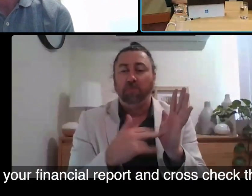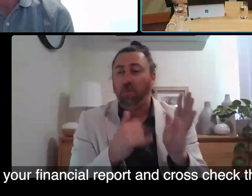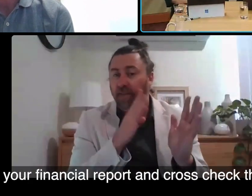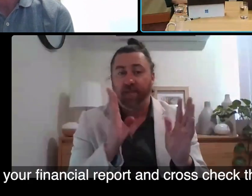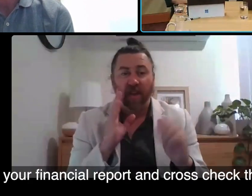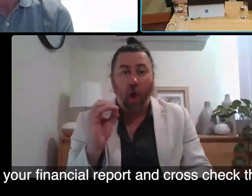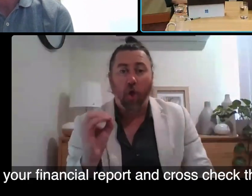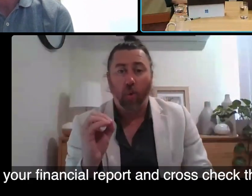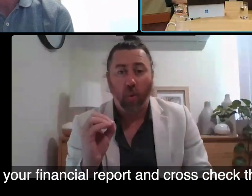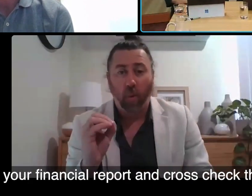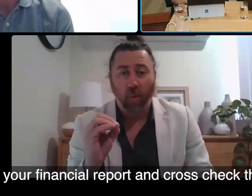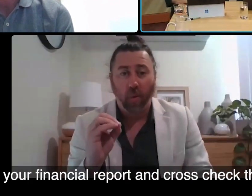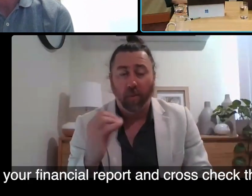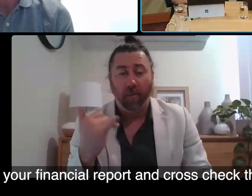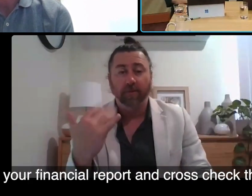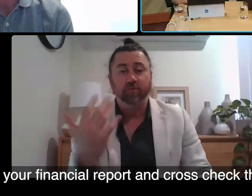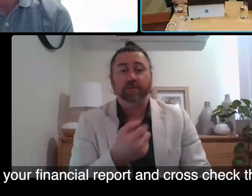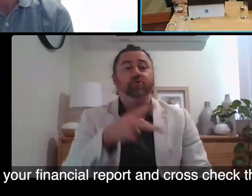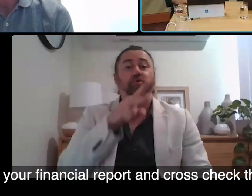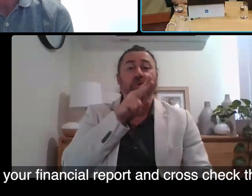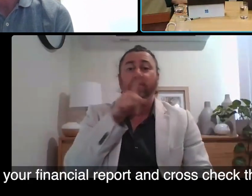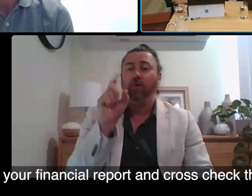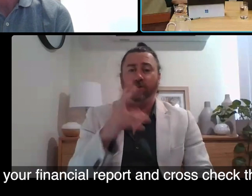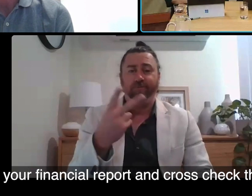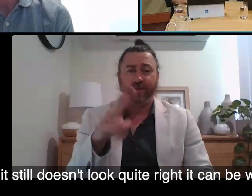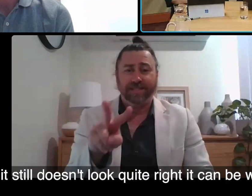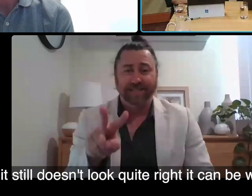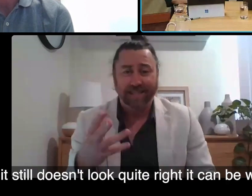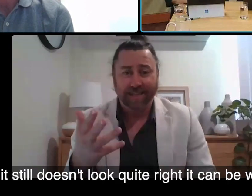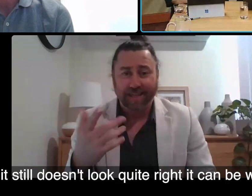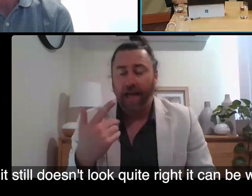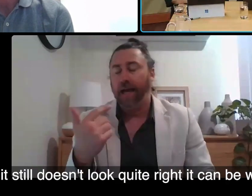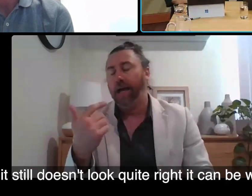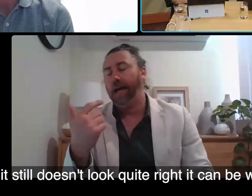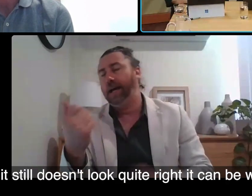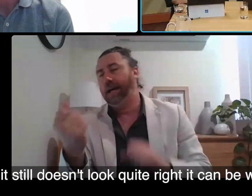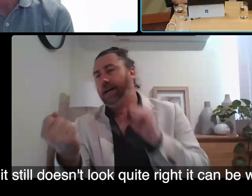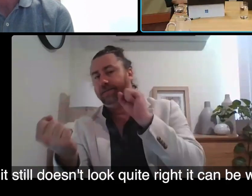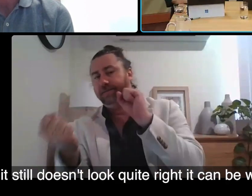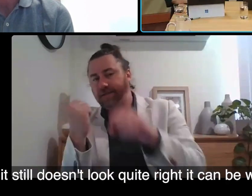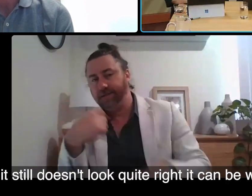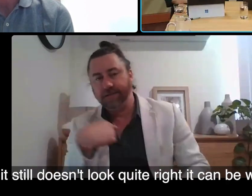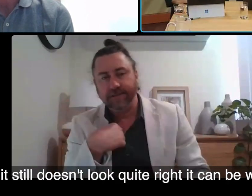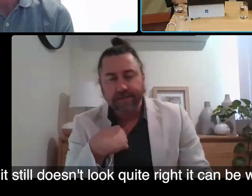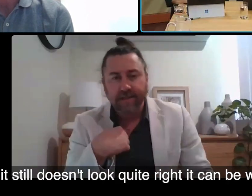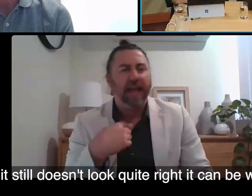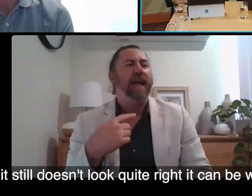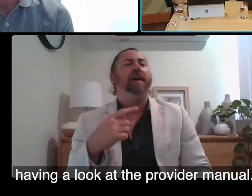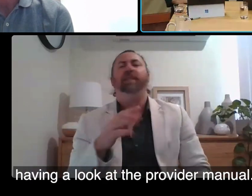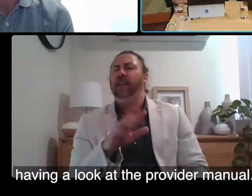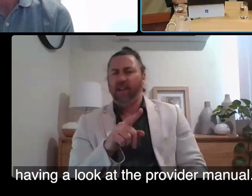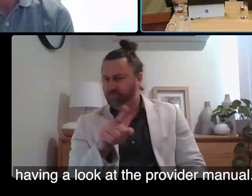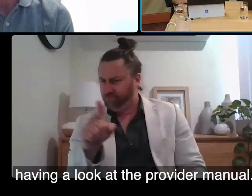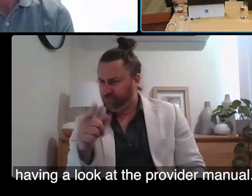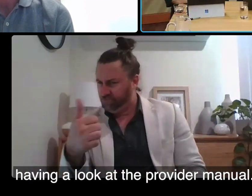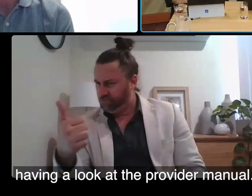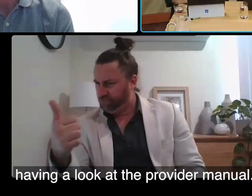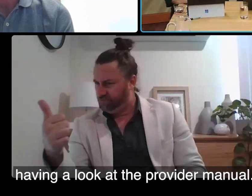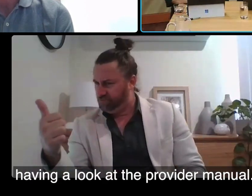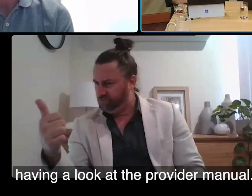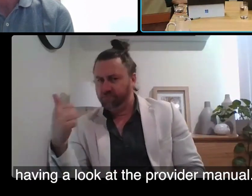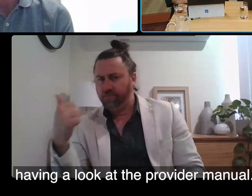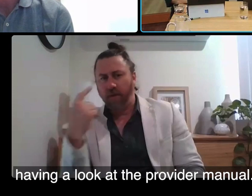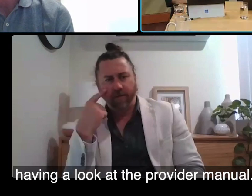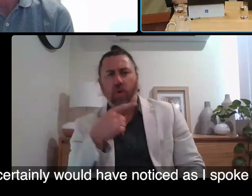your financial report. And cross-check there. If it still doesn't look quite right, it can be worth having a look at the